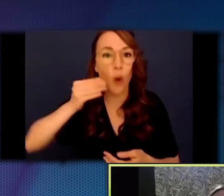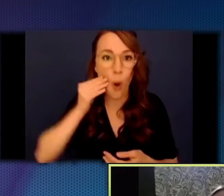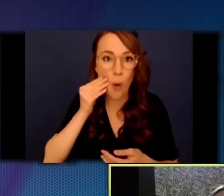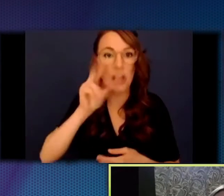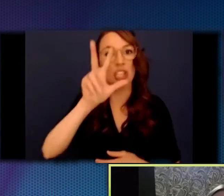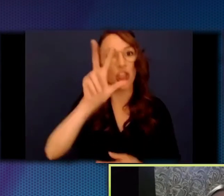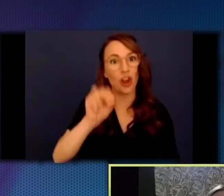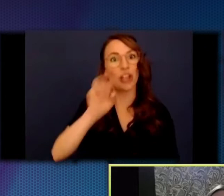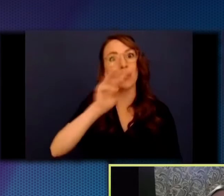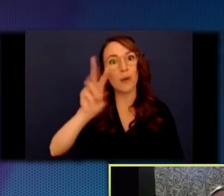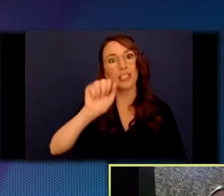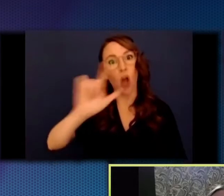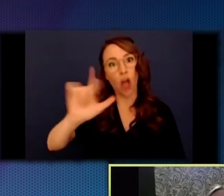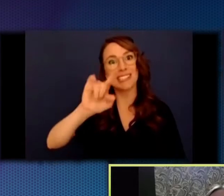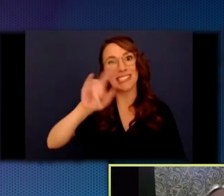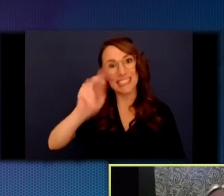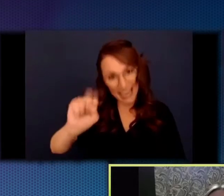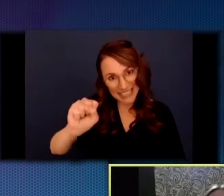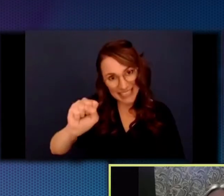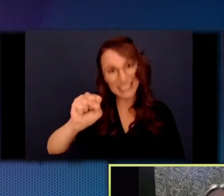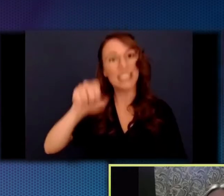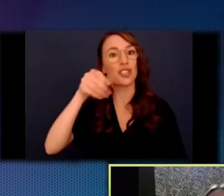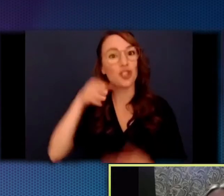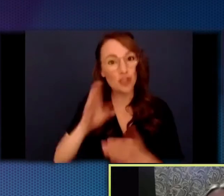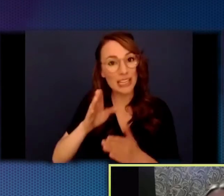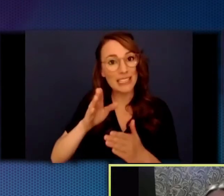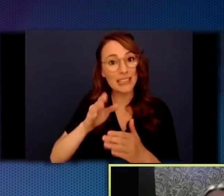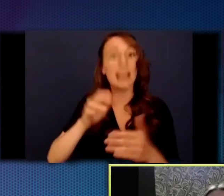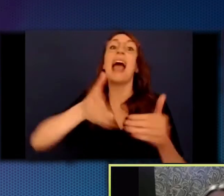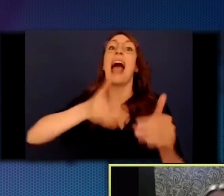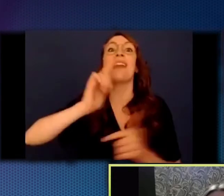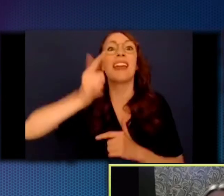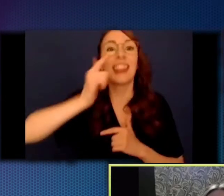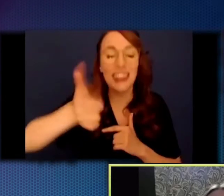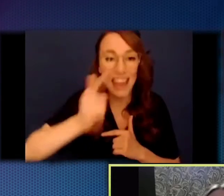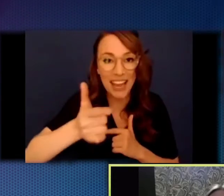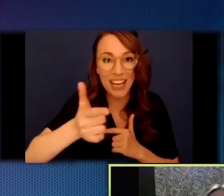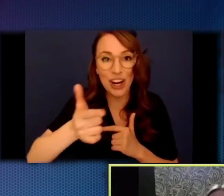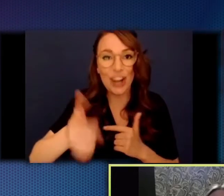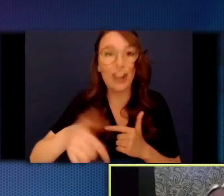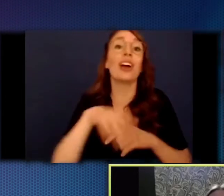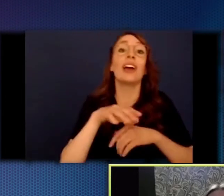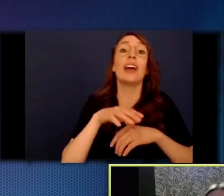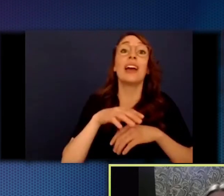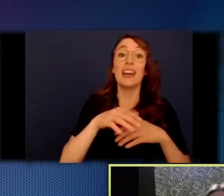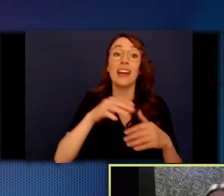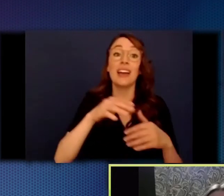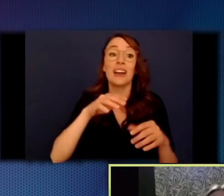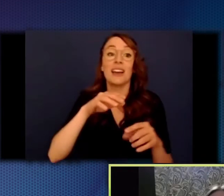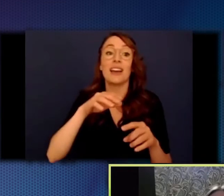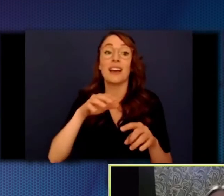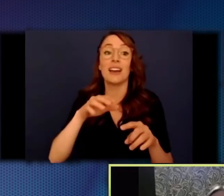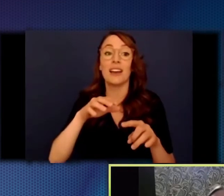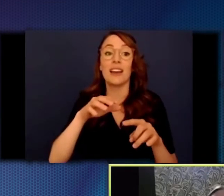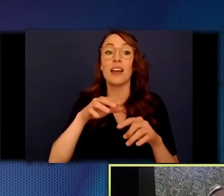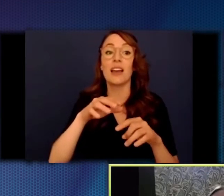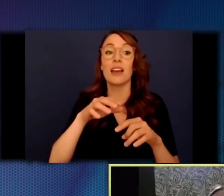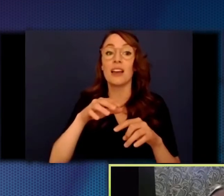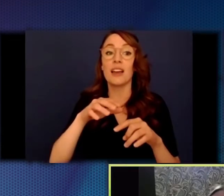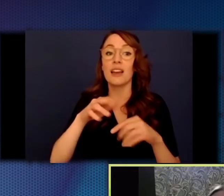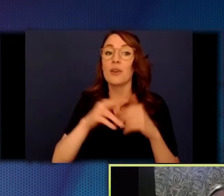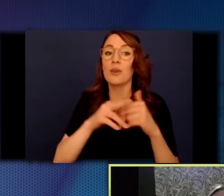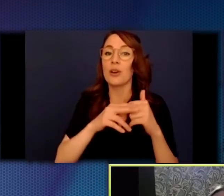the Beatty Kramer house. Wood samples from the home date the original portion back to 1748. It's